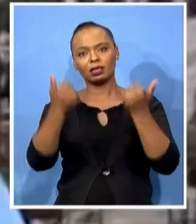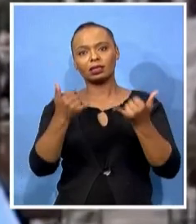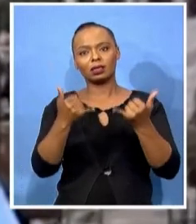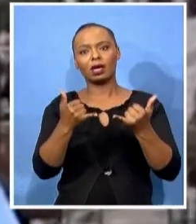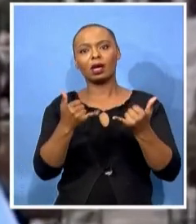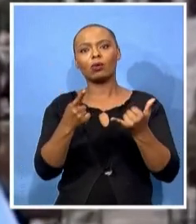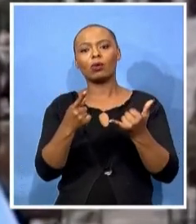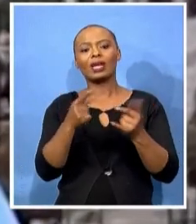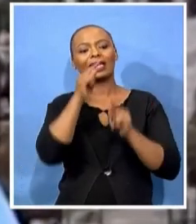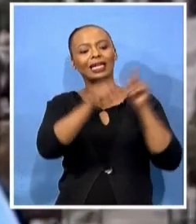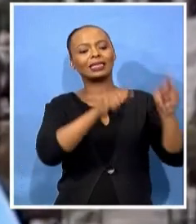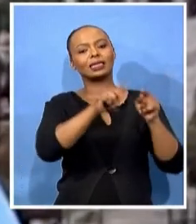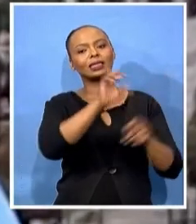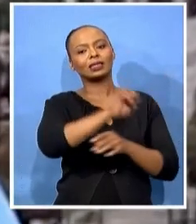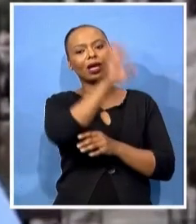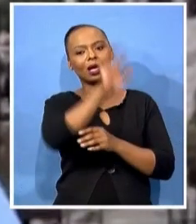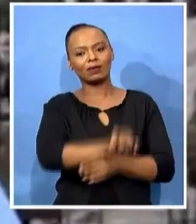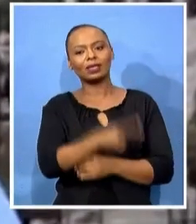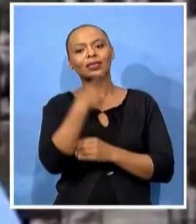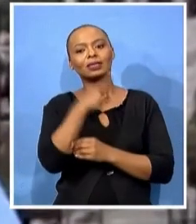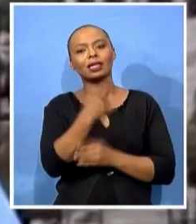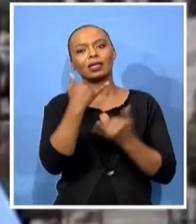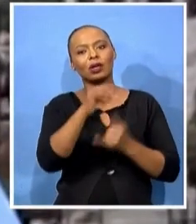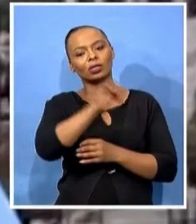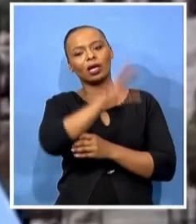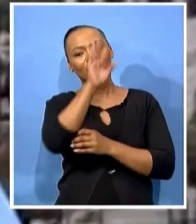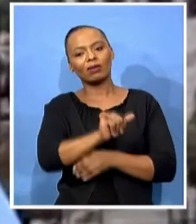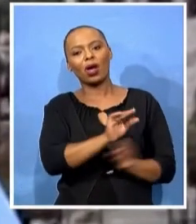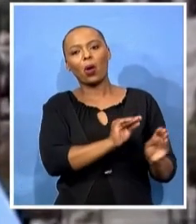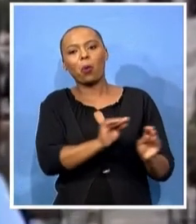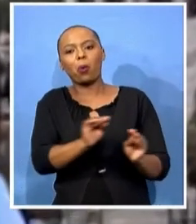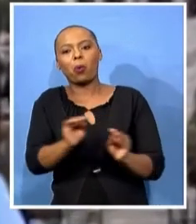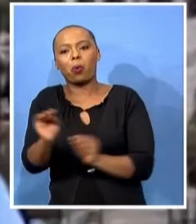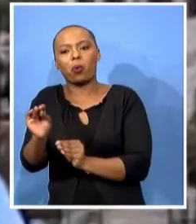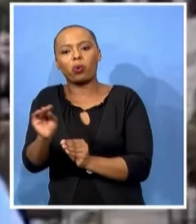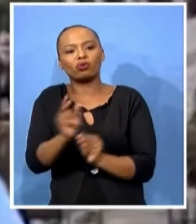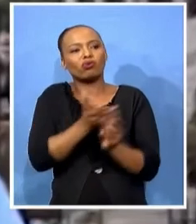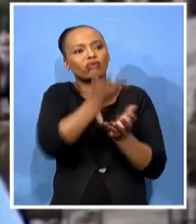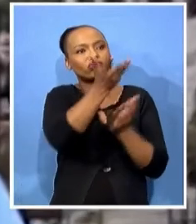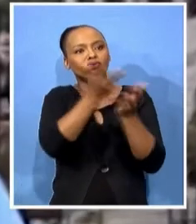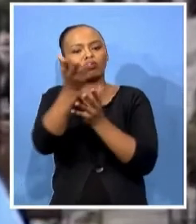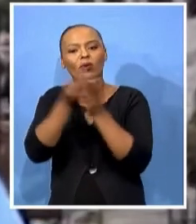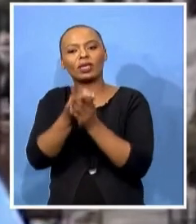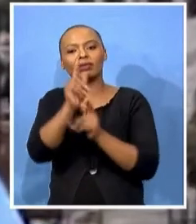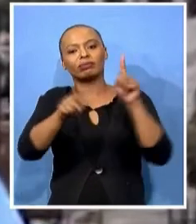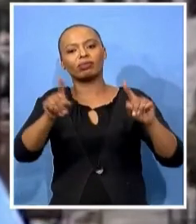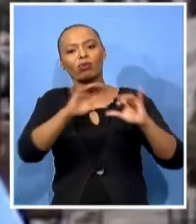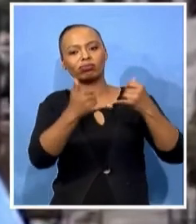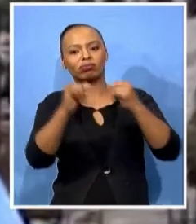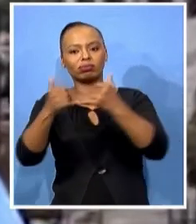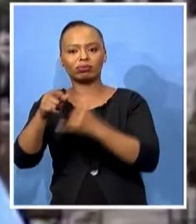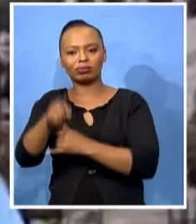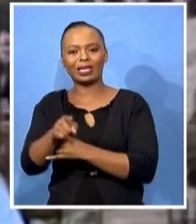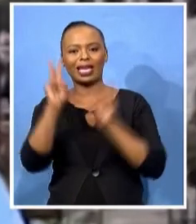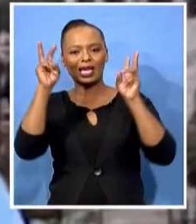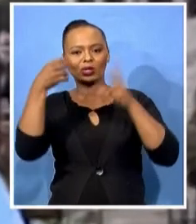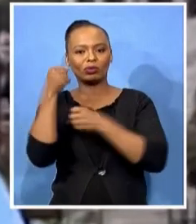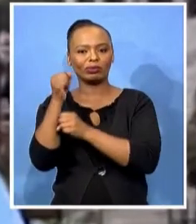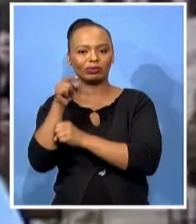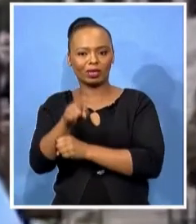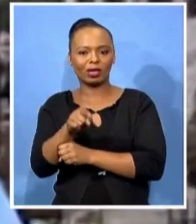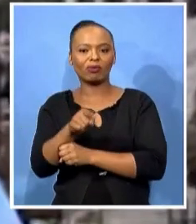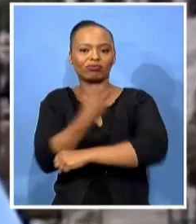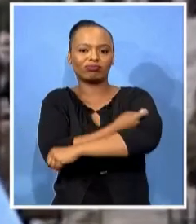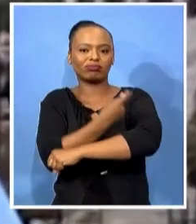initiating discussions with pharmaceutical companies over COVID-19 vaccines. Health Department officials cancelled at least one